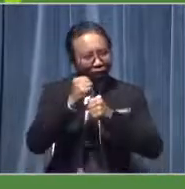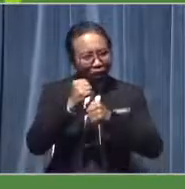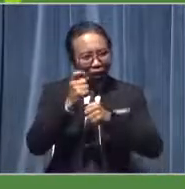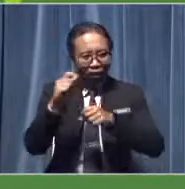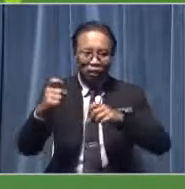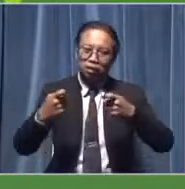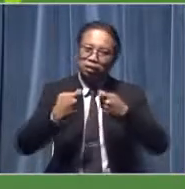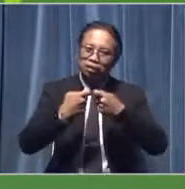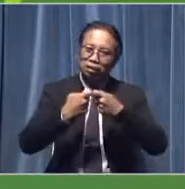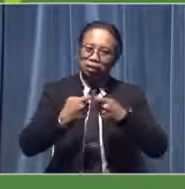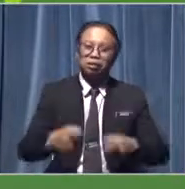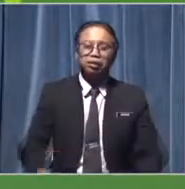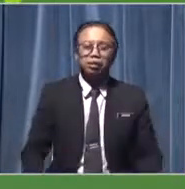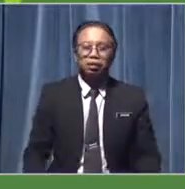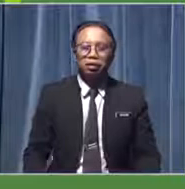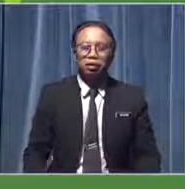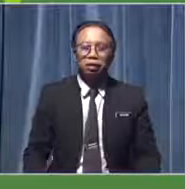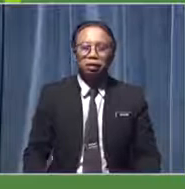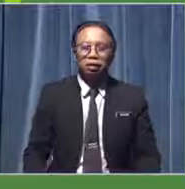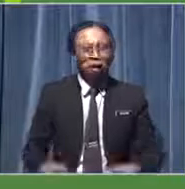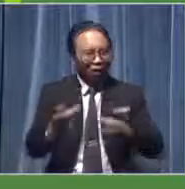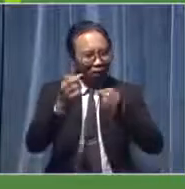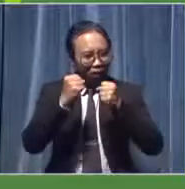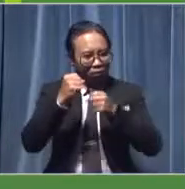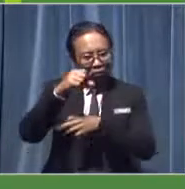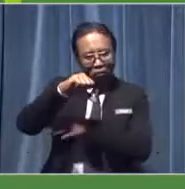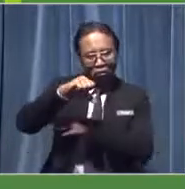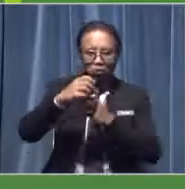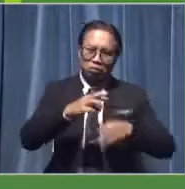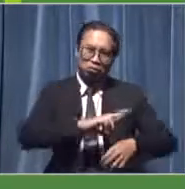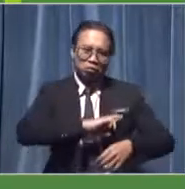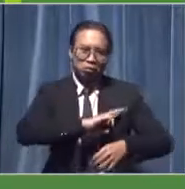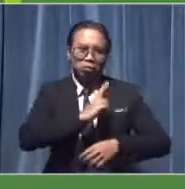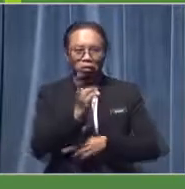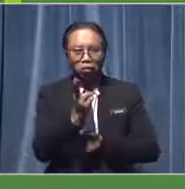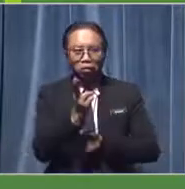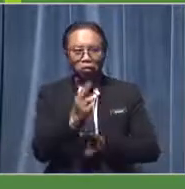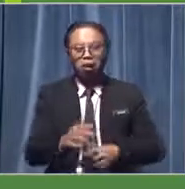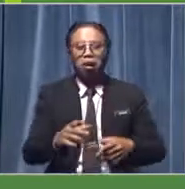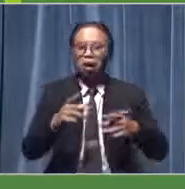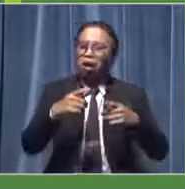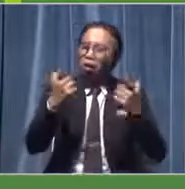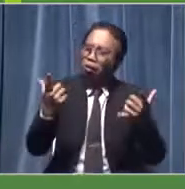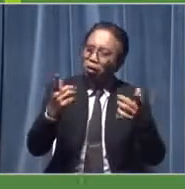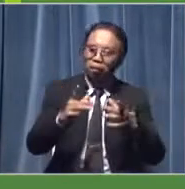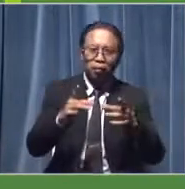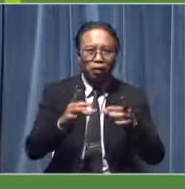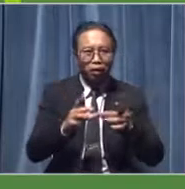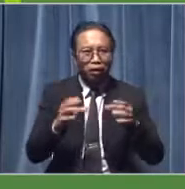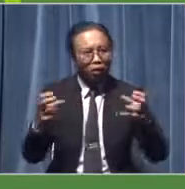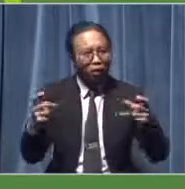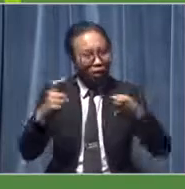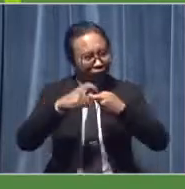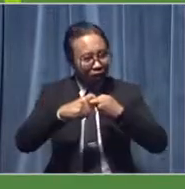charges, gained or lost by the other plate that it is connected to.